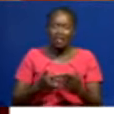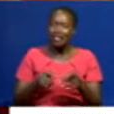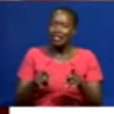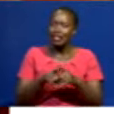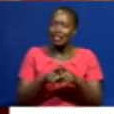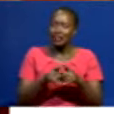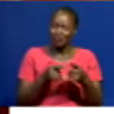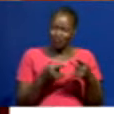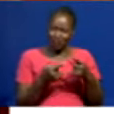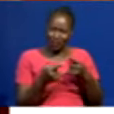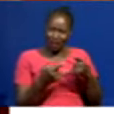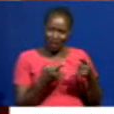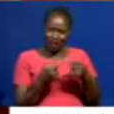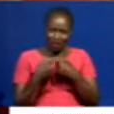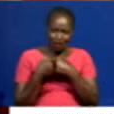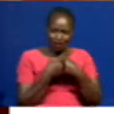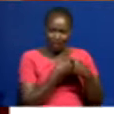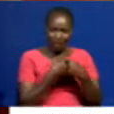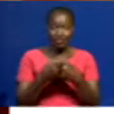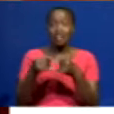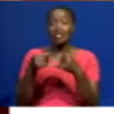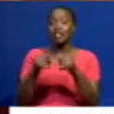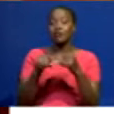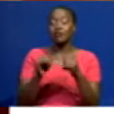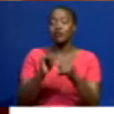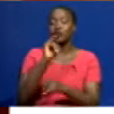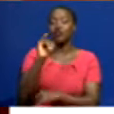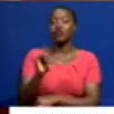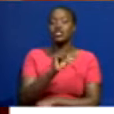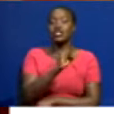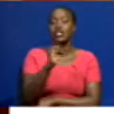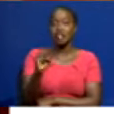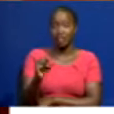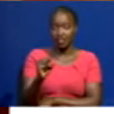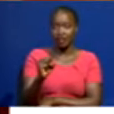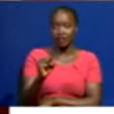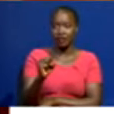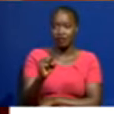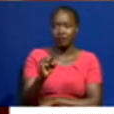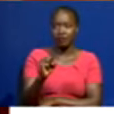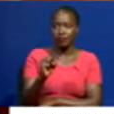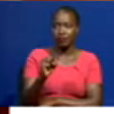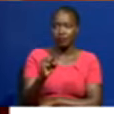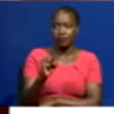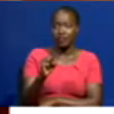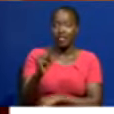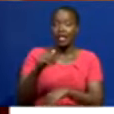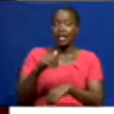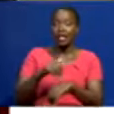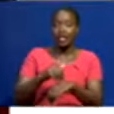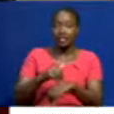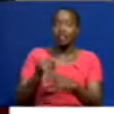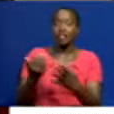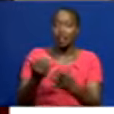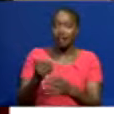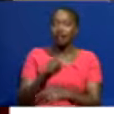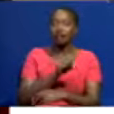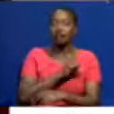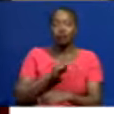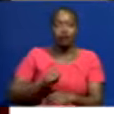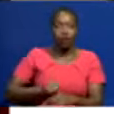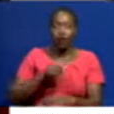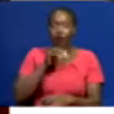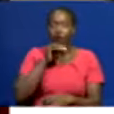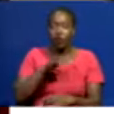of challenges in the implementation of junior secondary school learning. Teachers at St. Vincent de Paul Boys